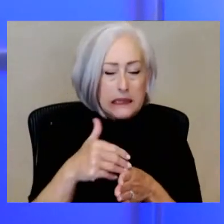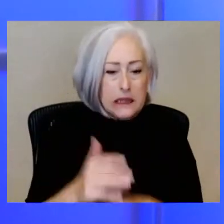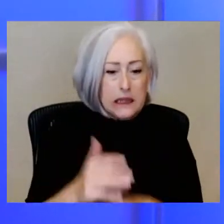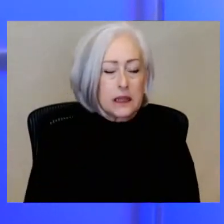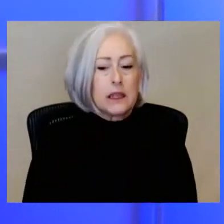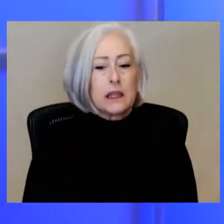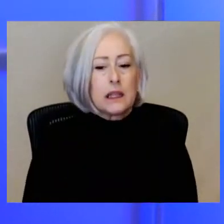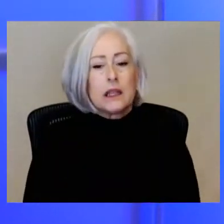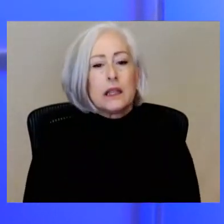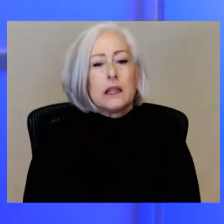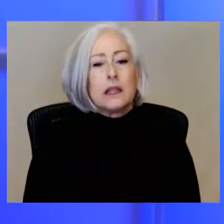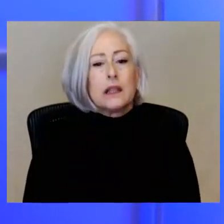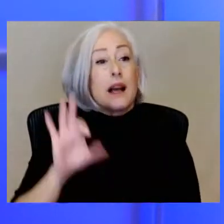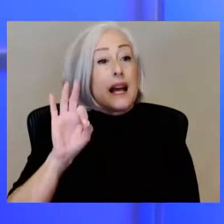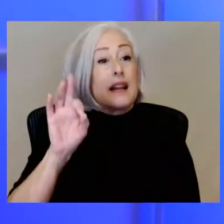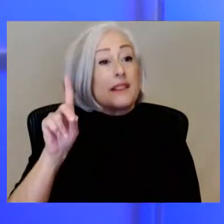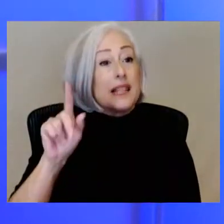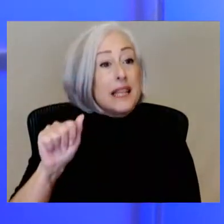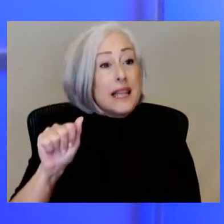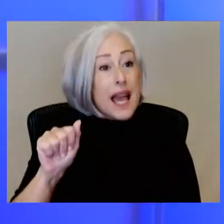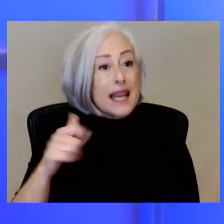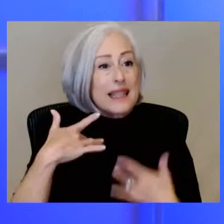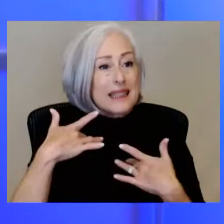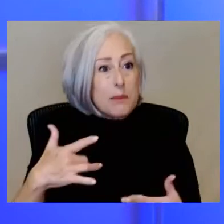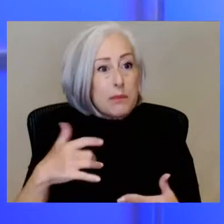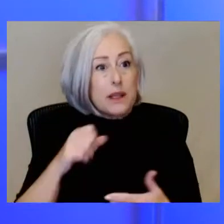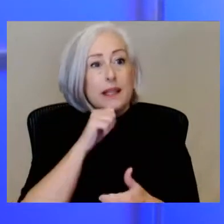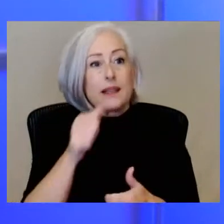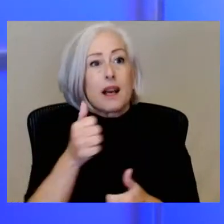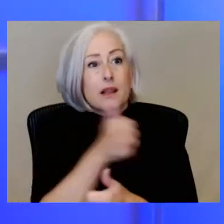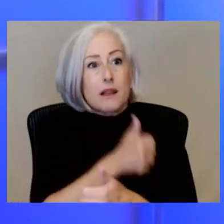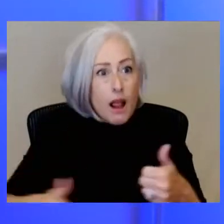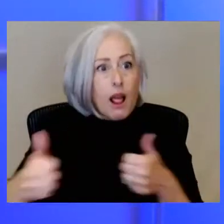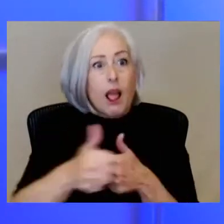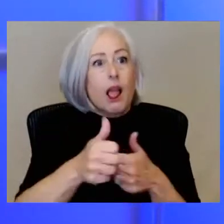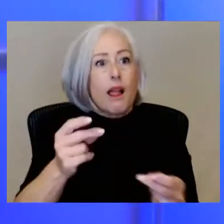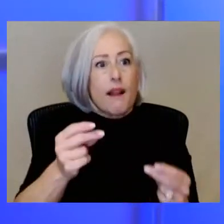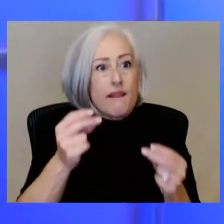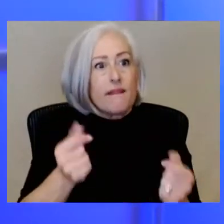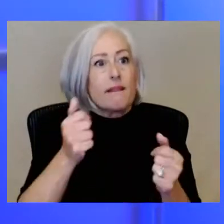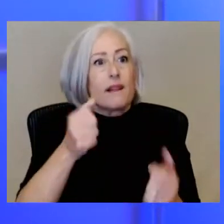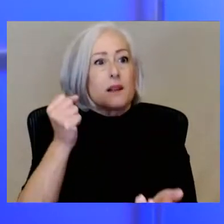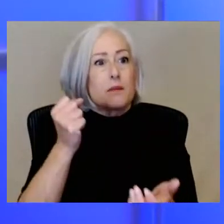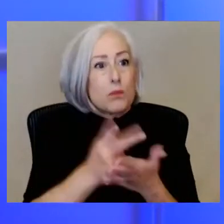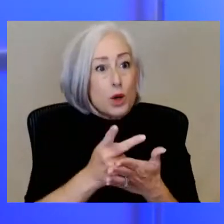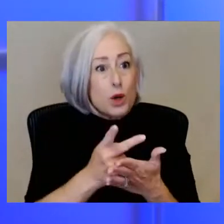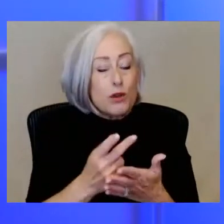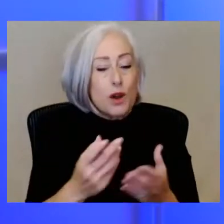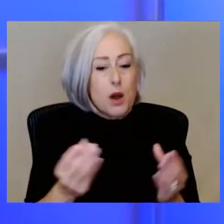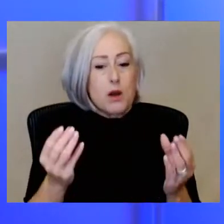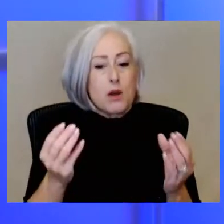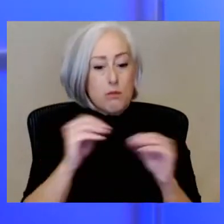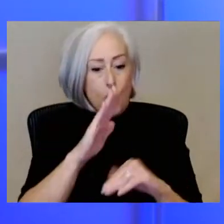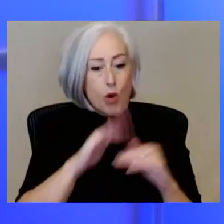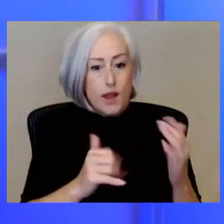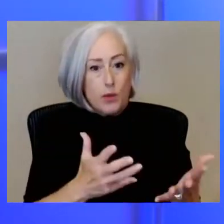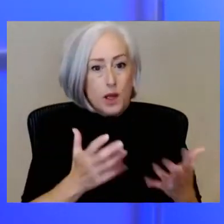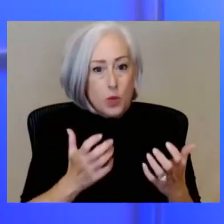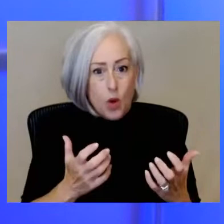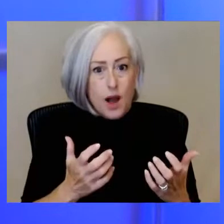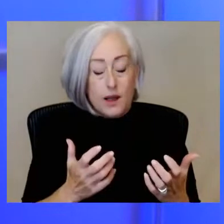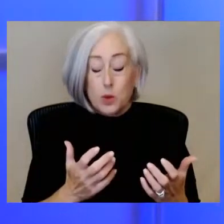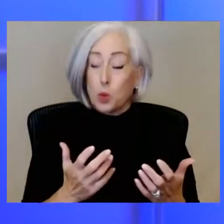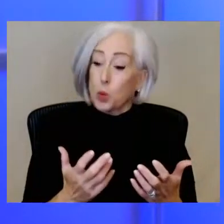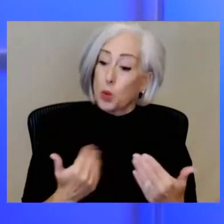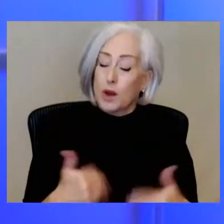The FDA usually doesn't get out ahead and do things quicker than we want, right? And you hear a lot of criticisms there. And in this case,